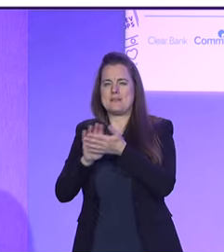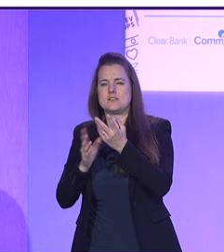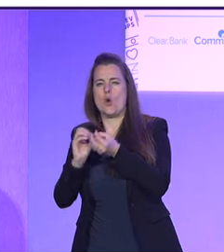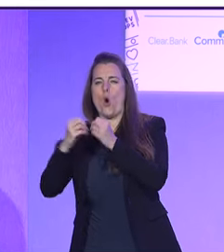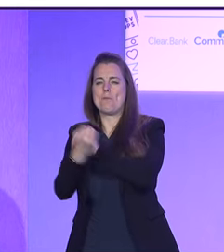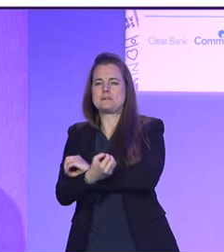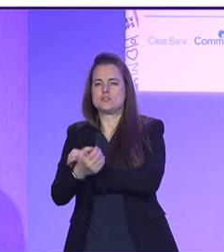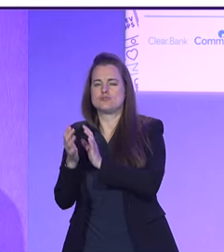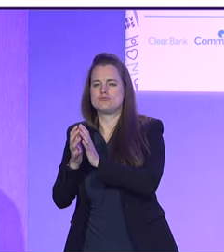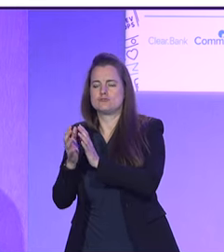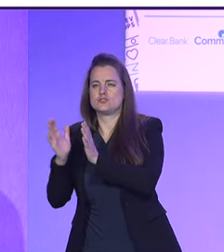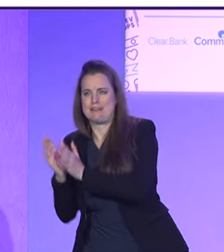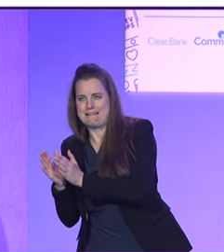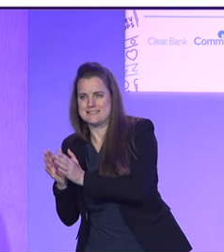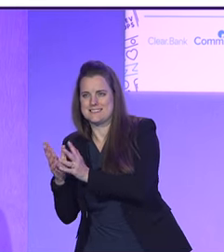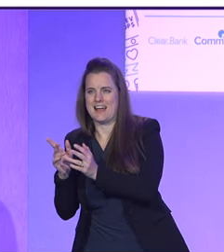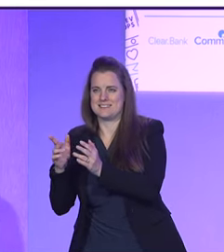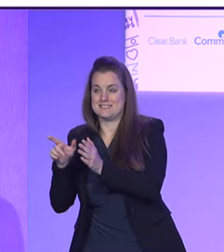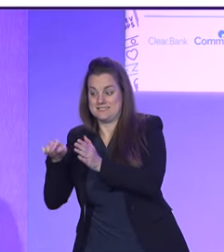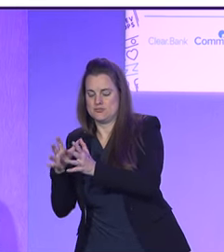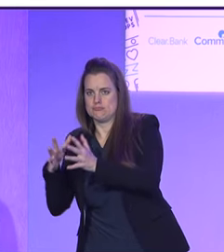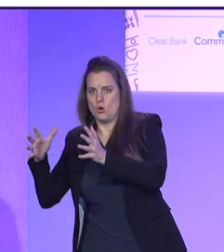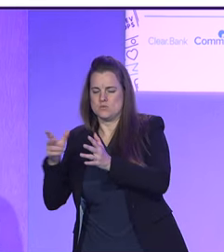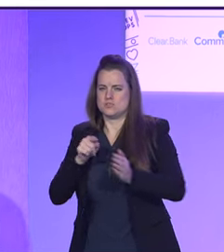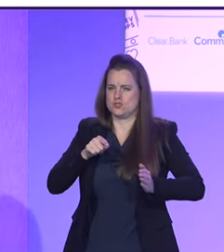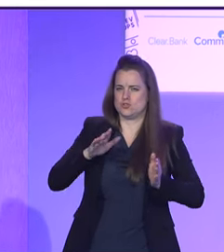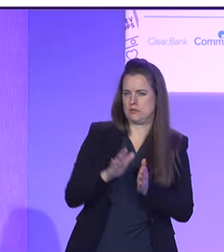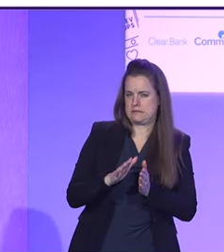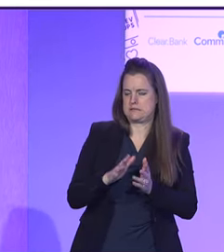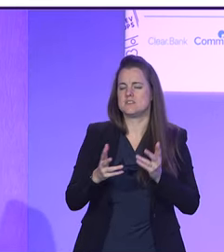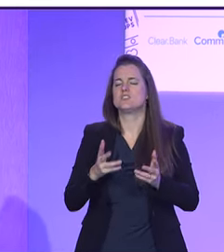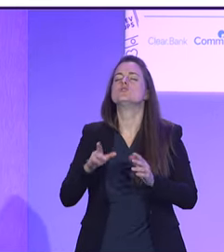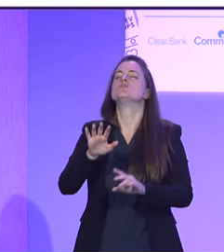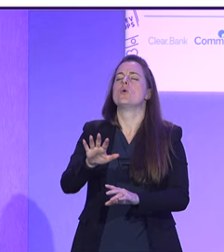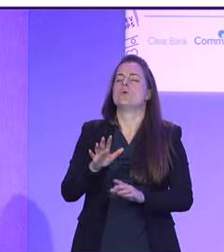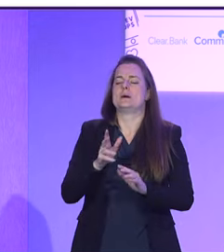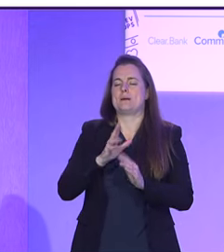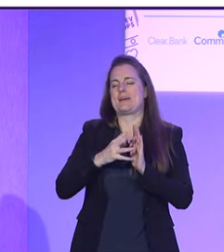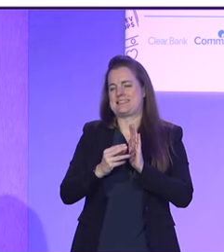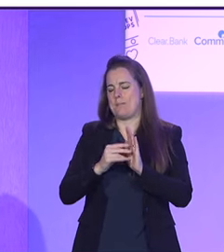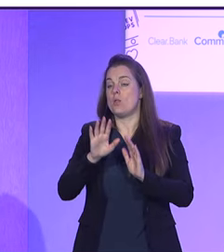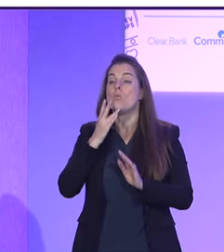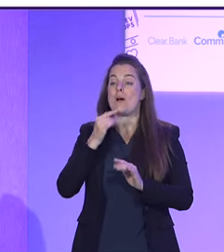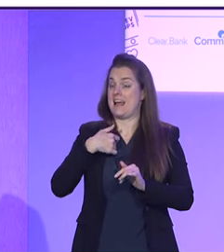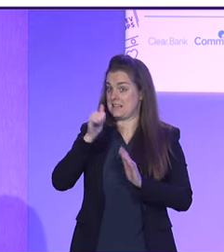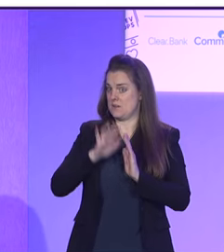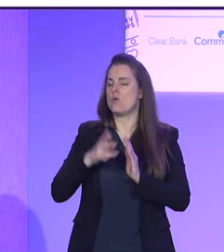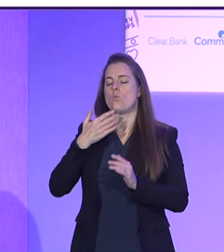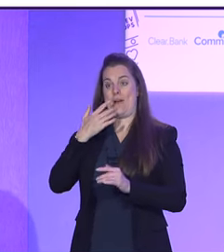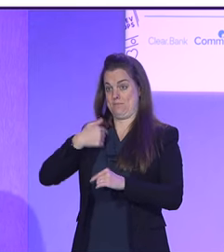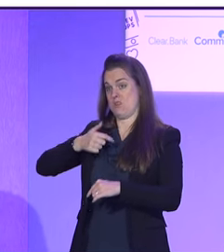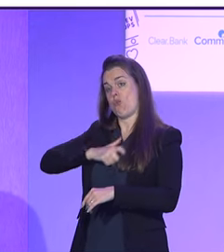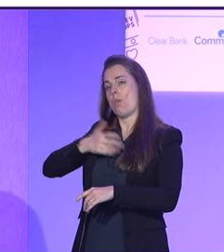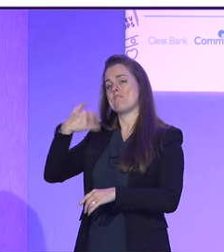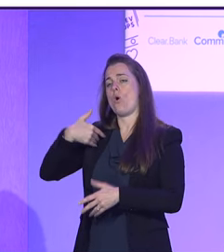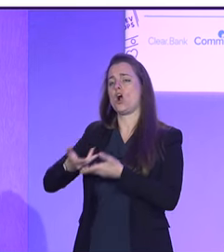just makes it worse and worse. And an example that you might be, like I experienced, when I was a consultant